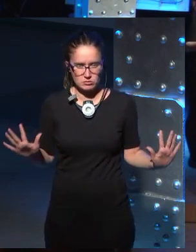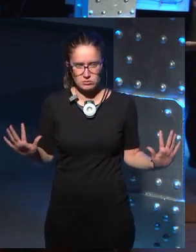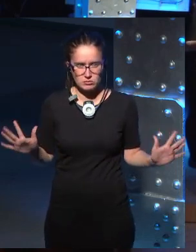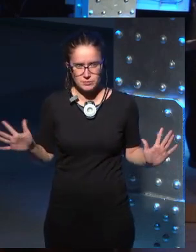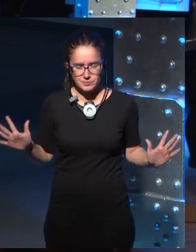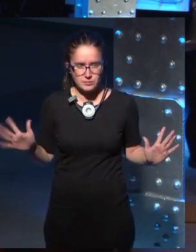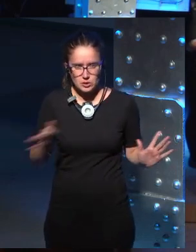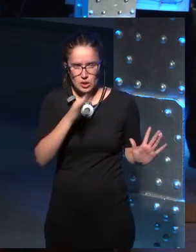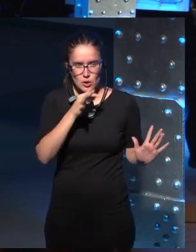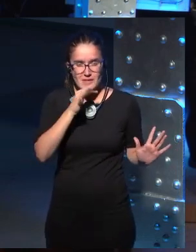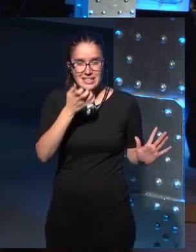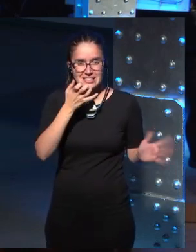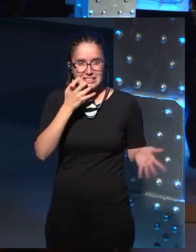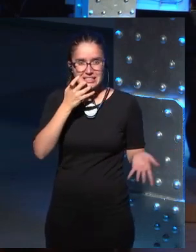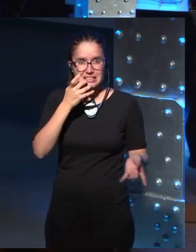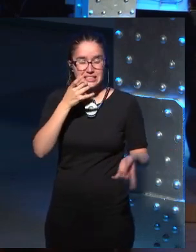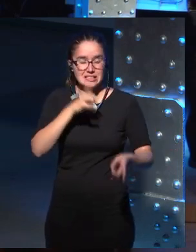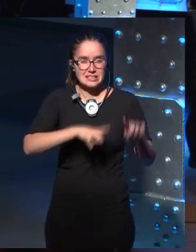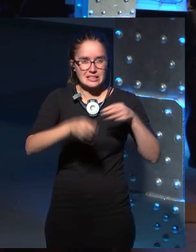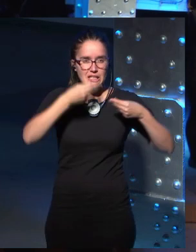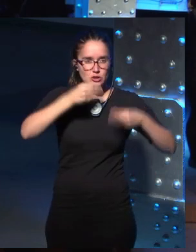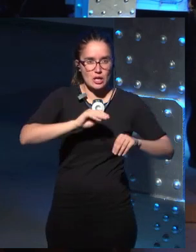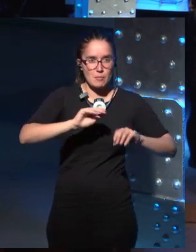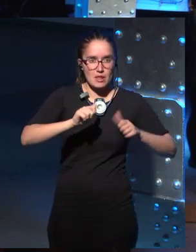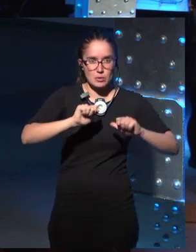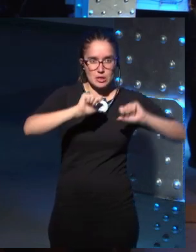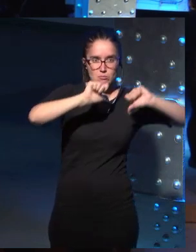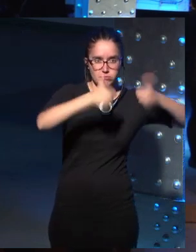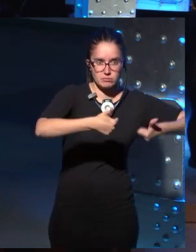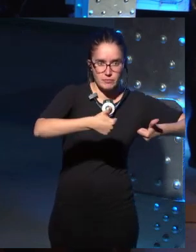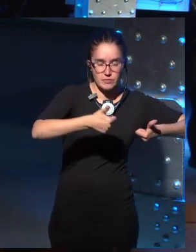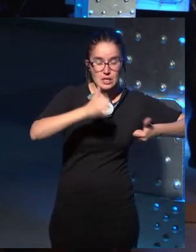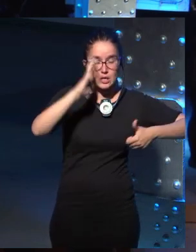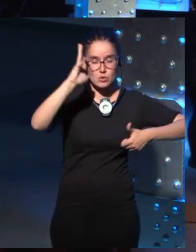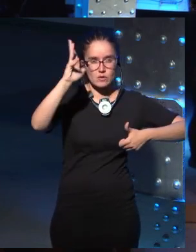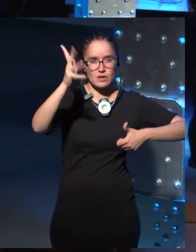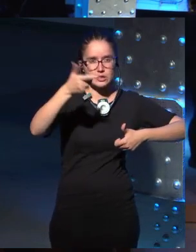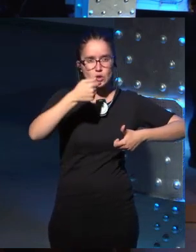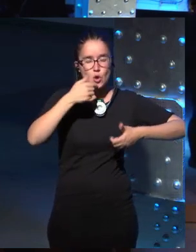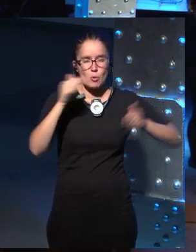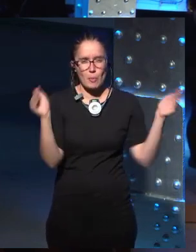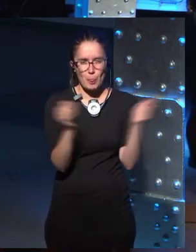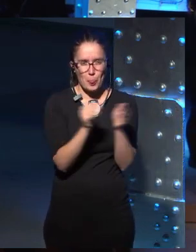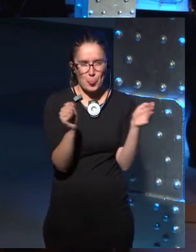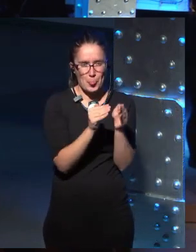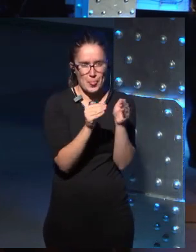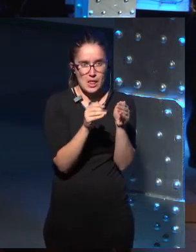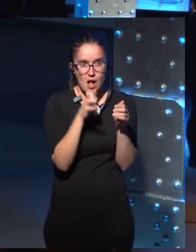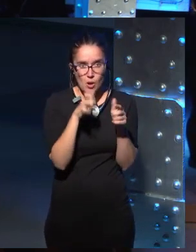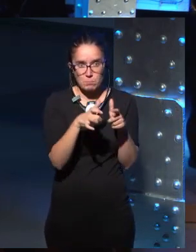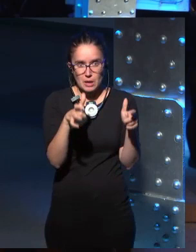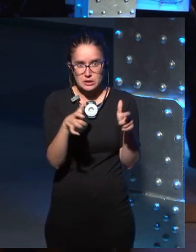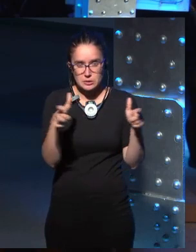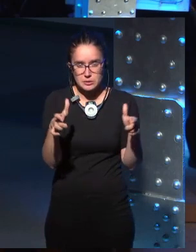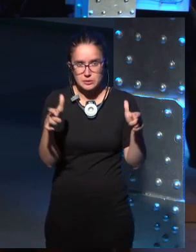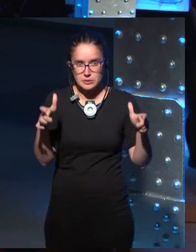around that story and start from the beginning, the universe is very small, it gets bigger, it's so dense, there